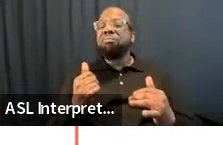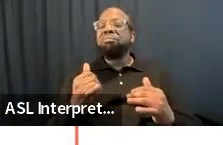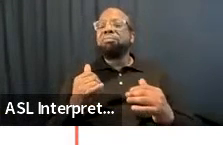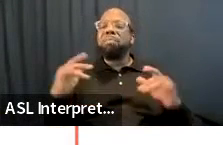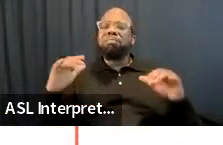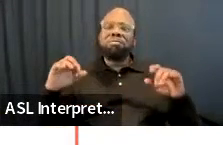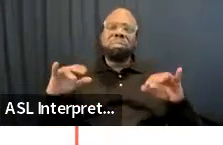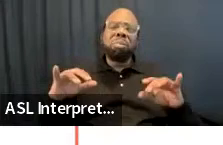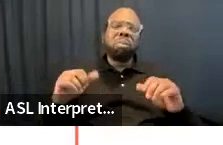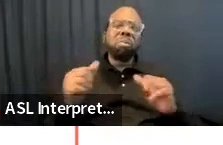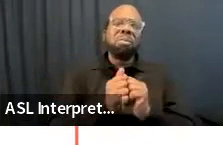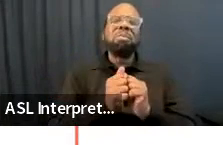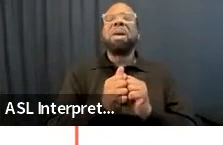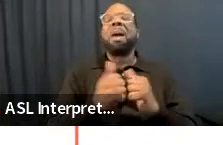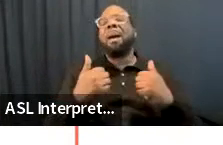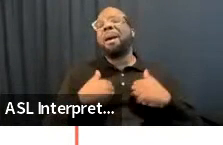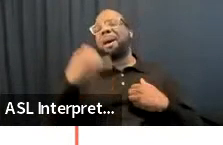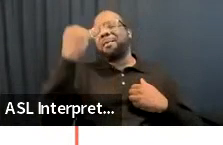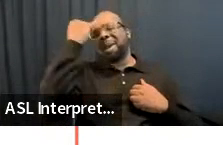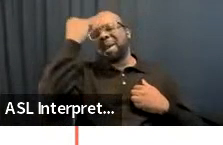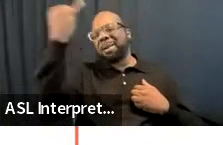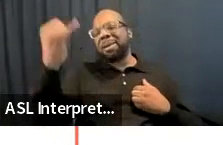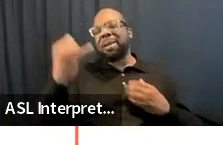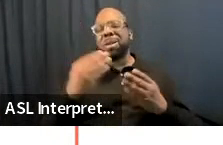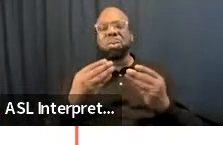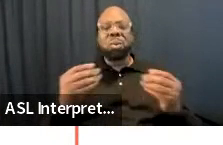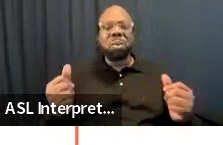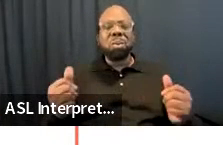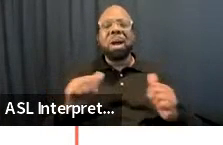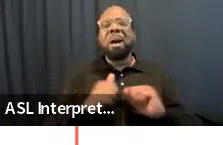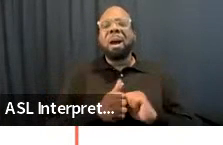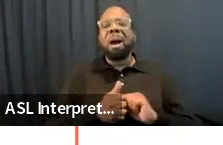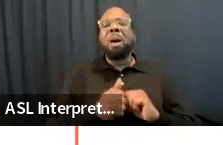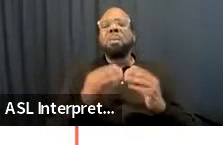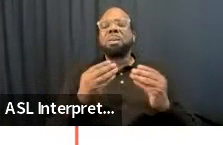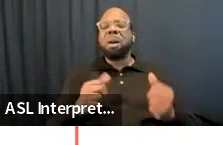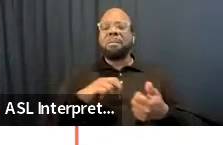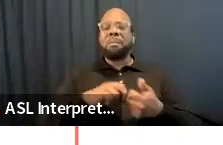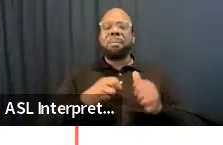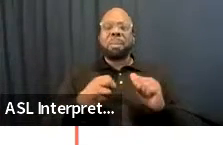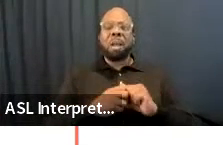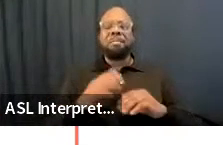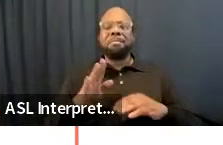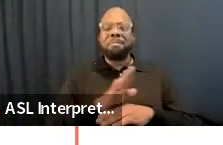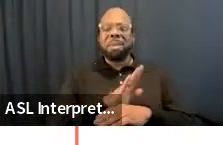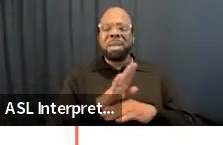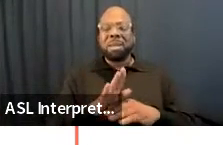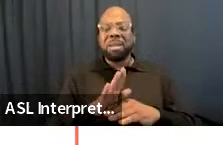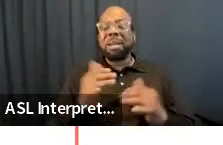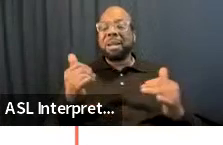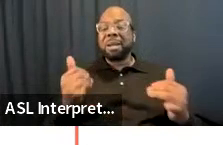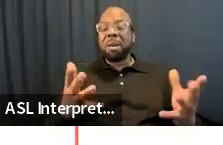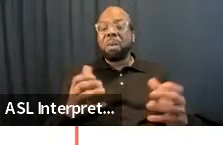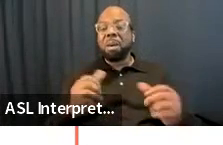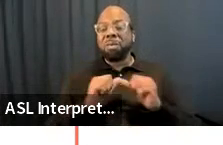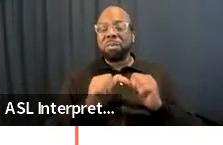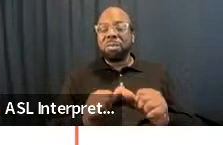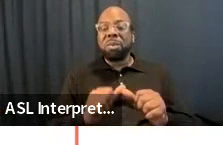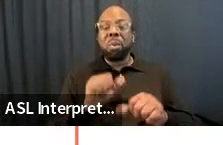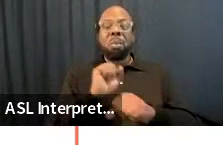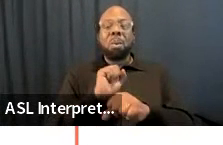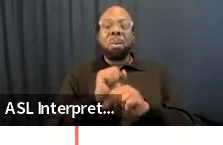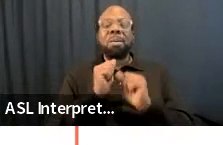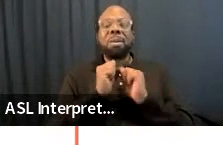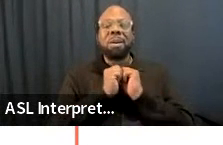some ideas, some solutions to how we might solve some of those issues for businesses. And so now we want to continue to work